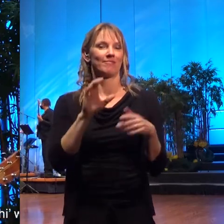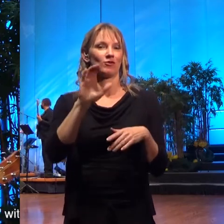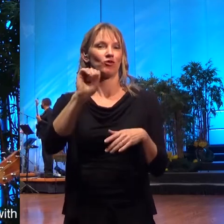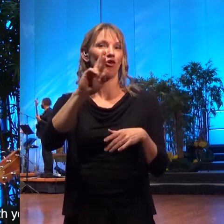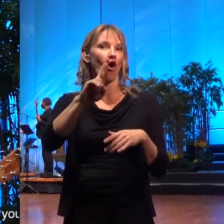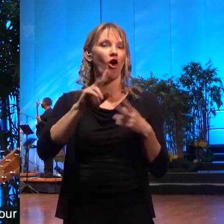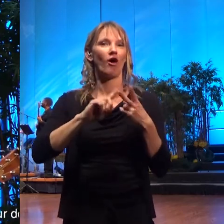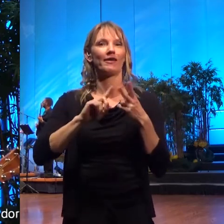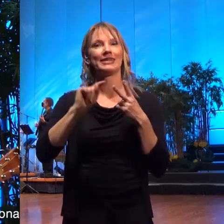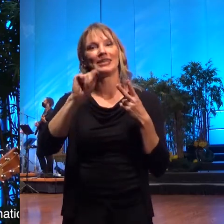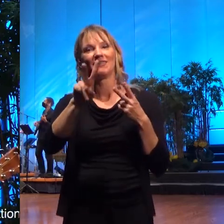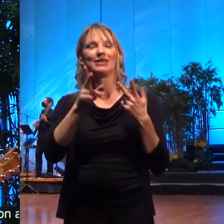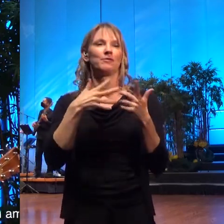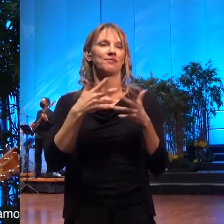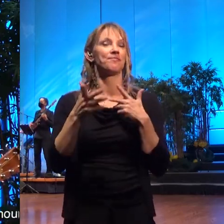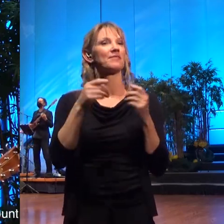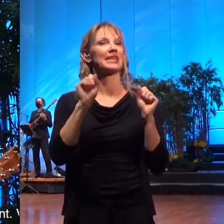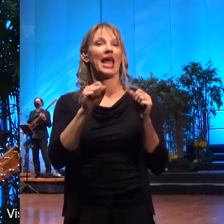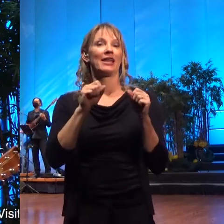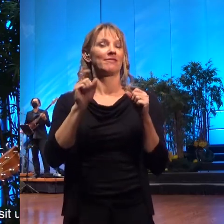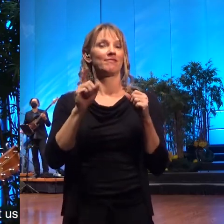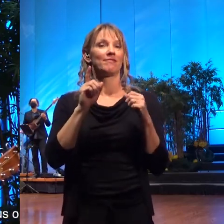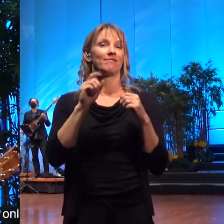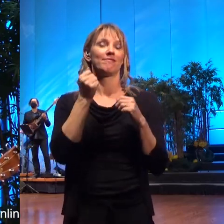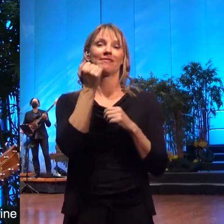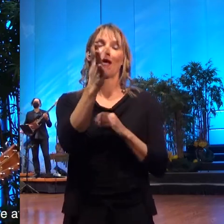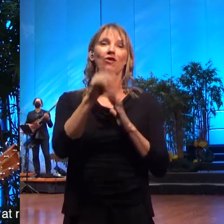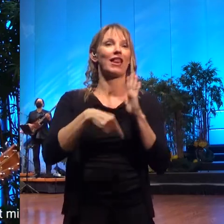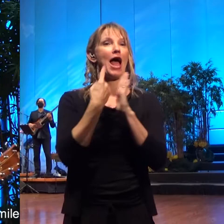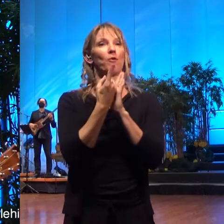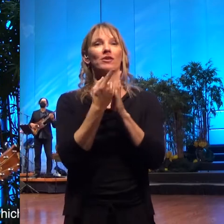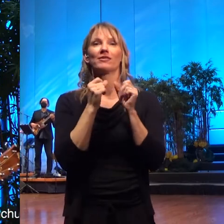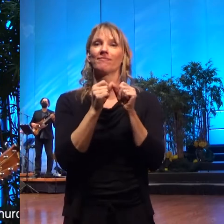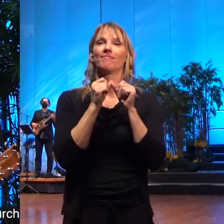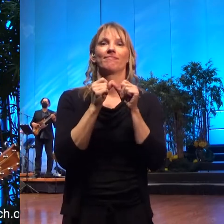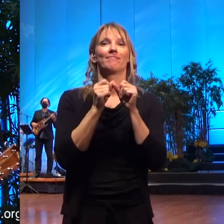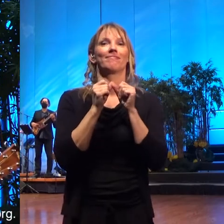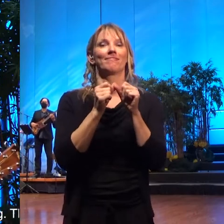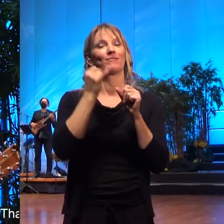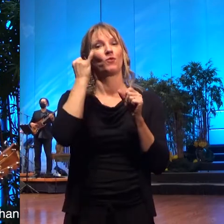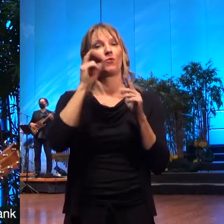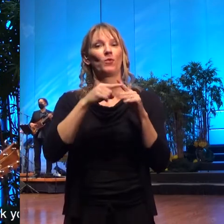TV. And he goes for hours and hours once you get him going.